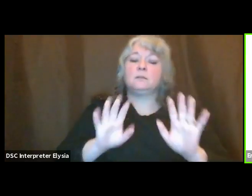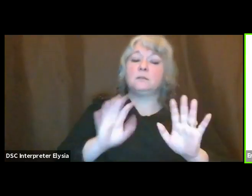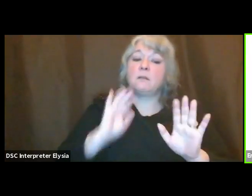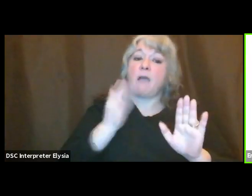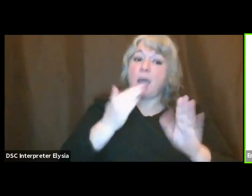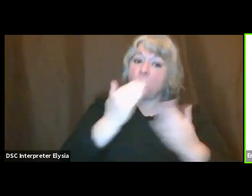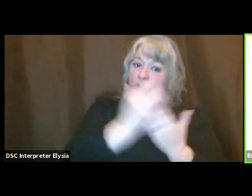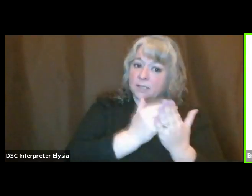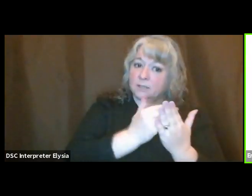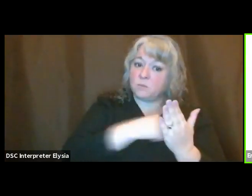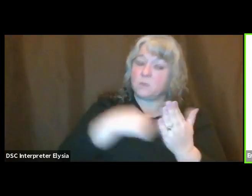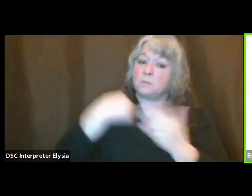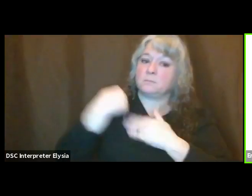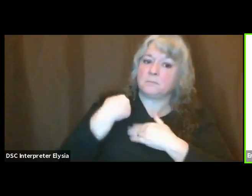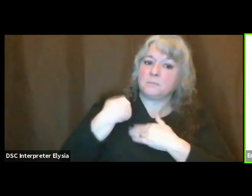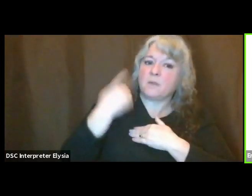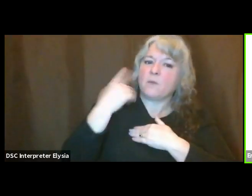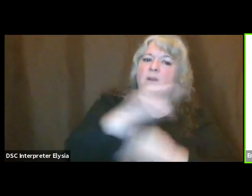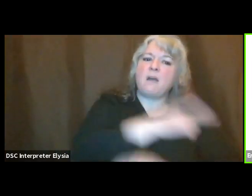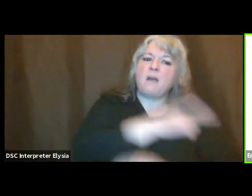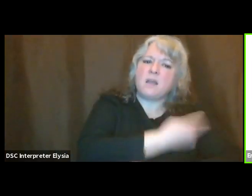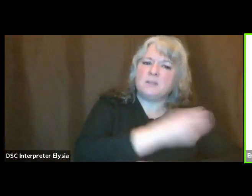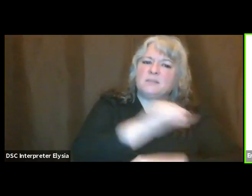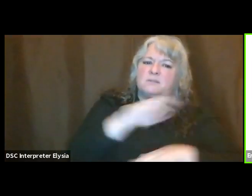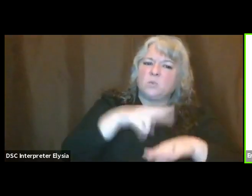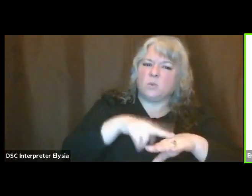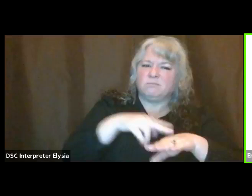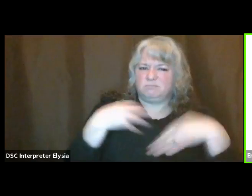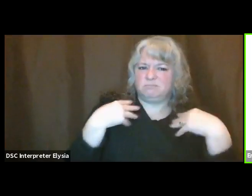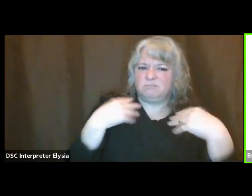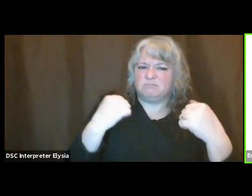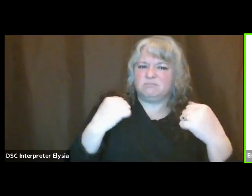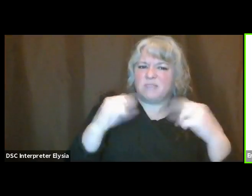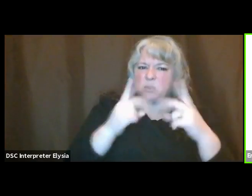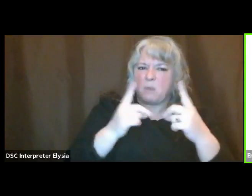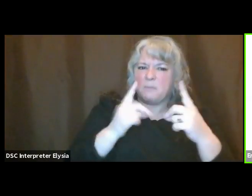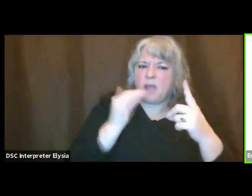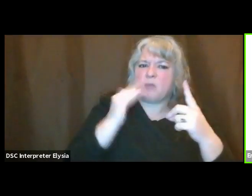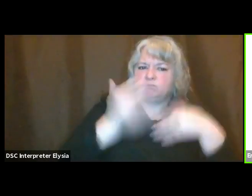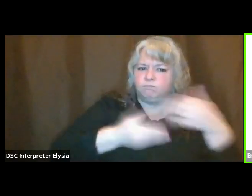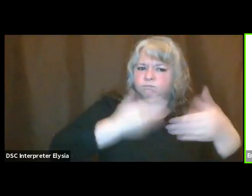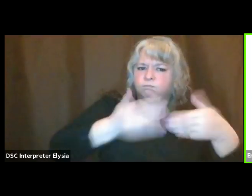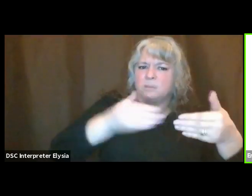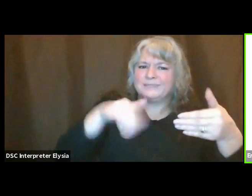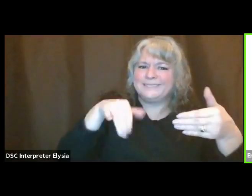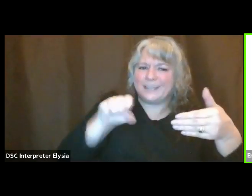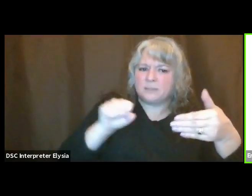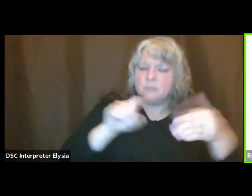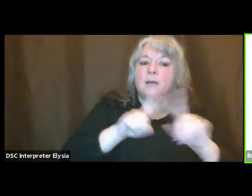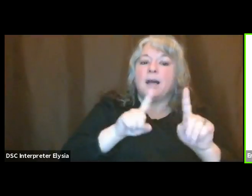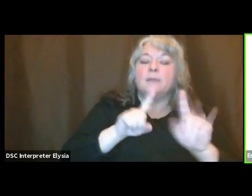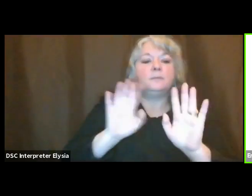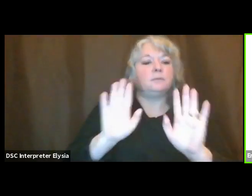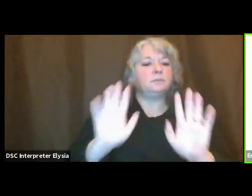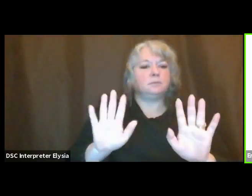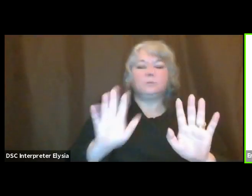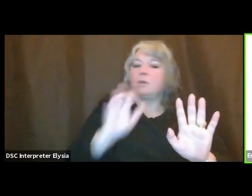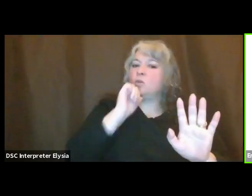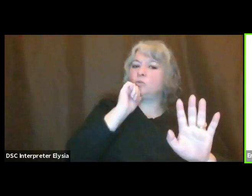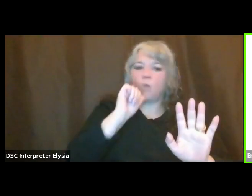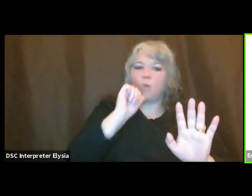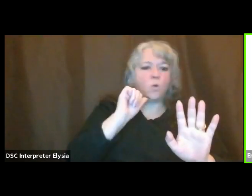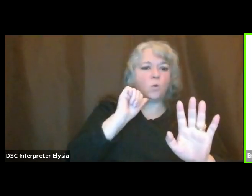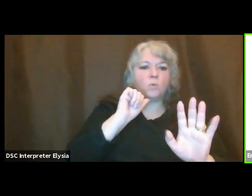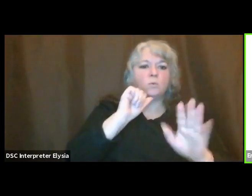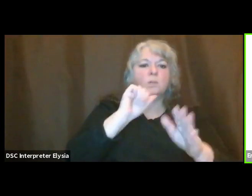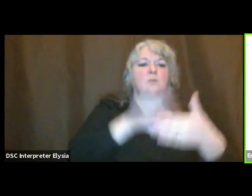is, again, with the hospitals and of course, the health department vaccination process. So again, don't double book.